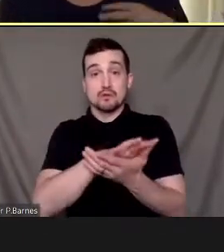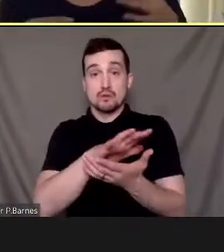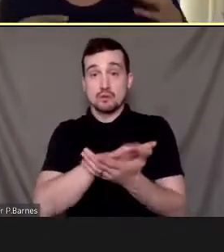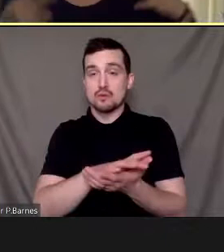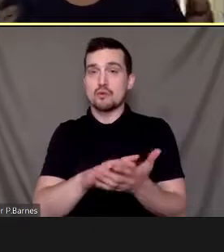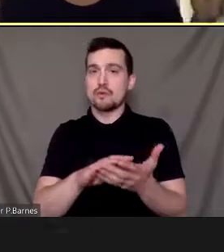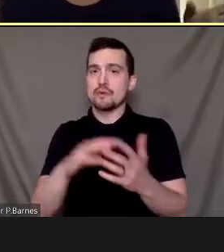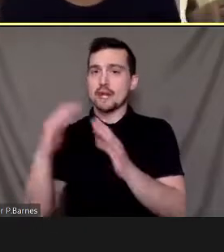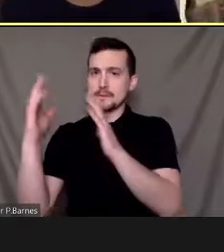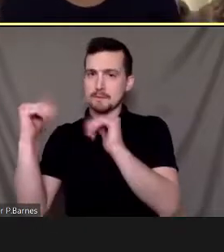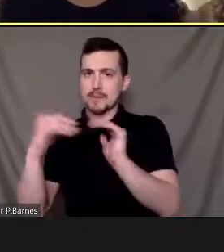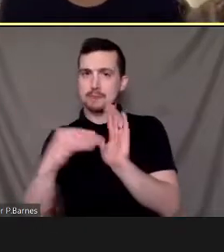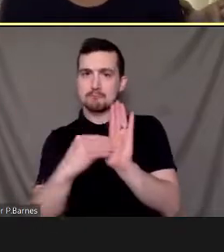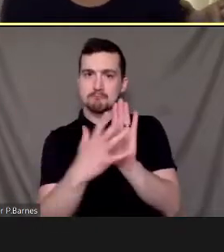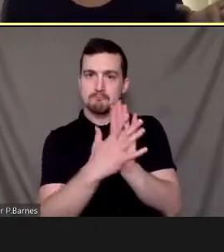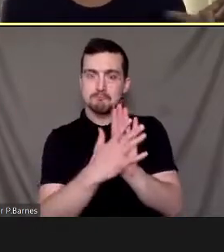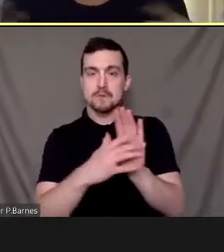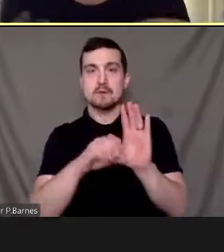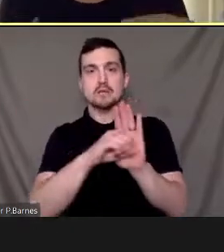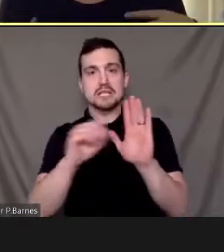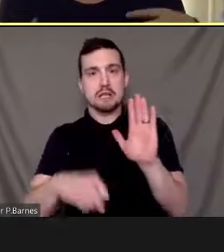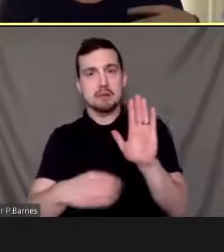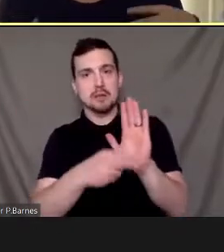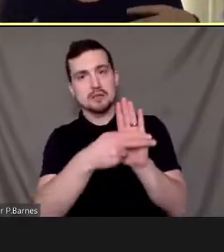syllabus, and all it does is give them the number.